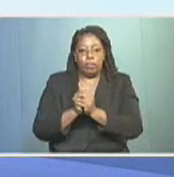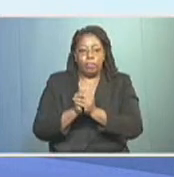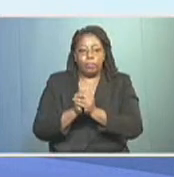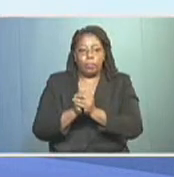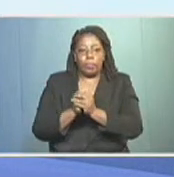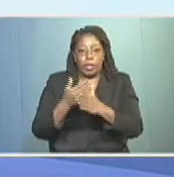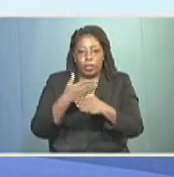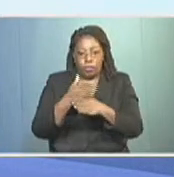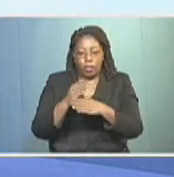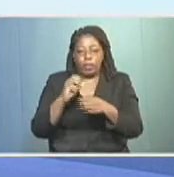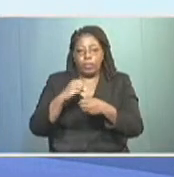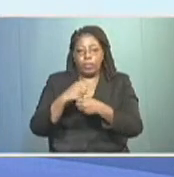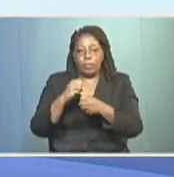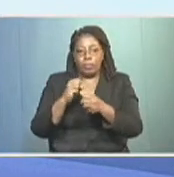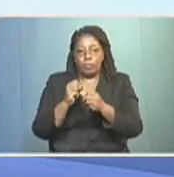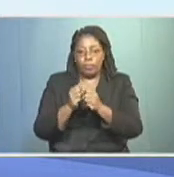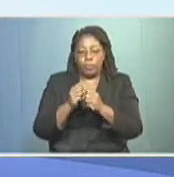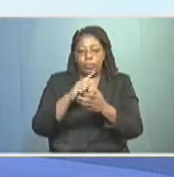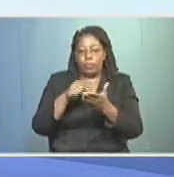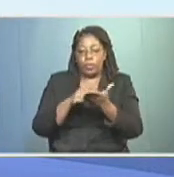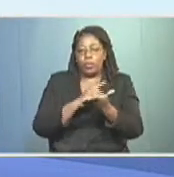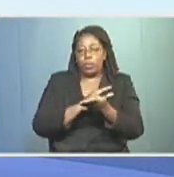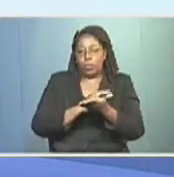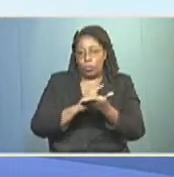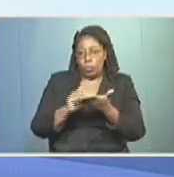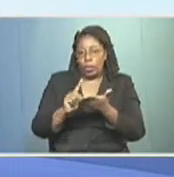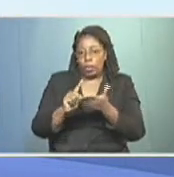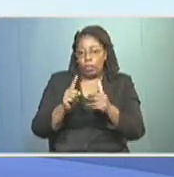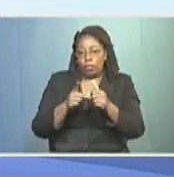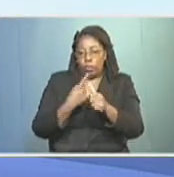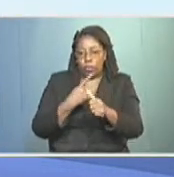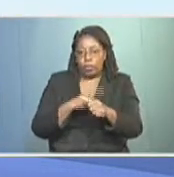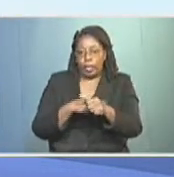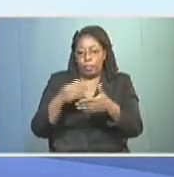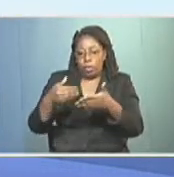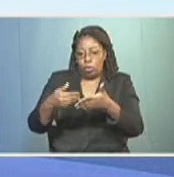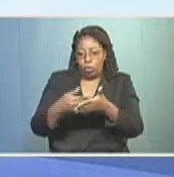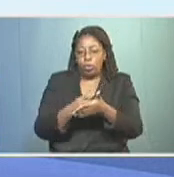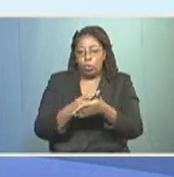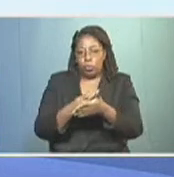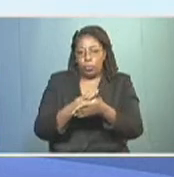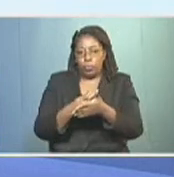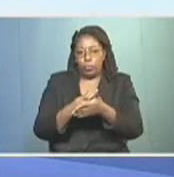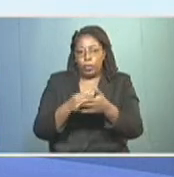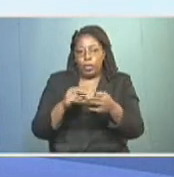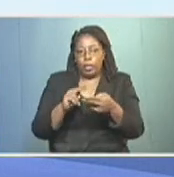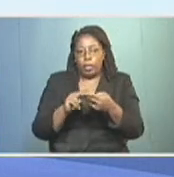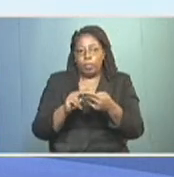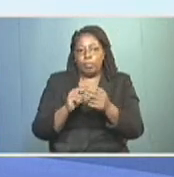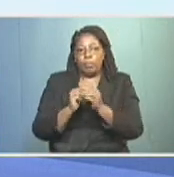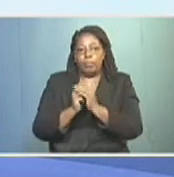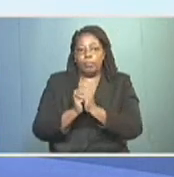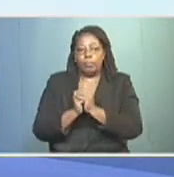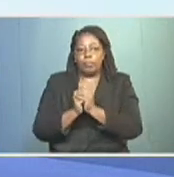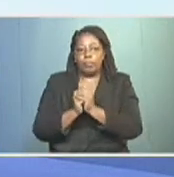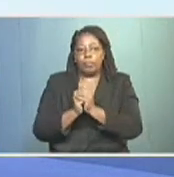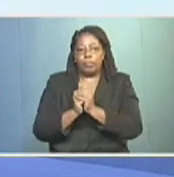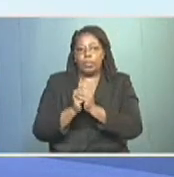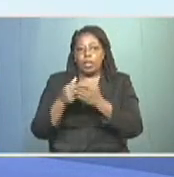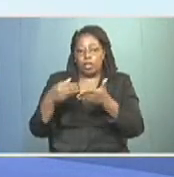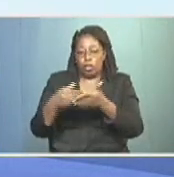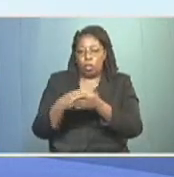debt statistical bulletin this week. The first time the new public debt per the new Public Debt Management